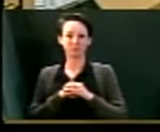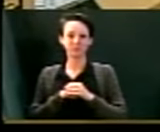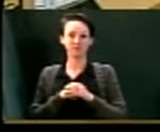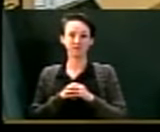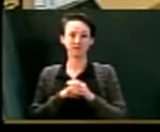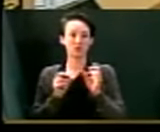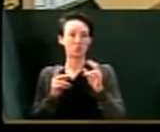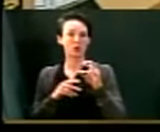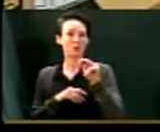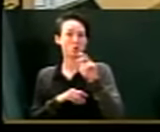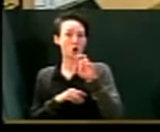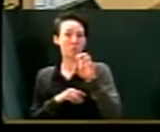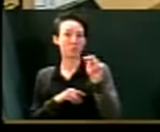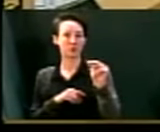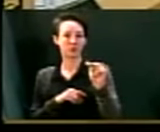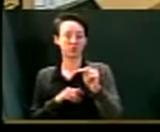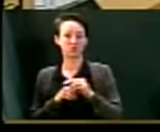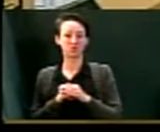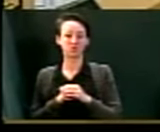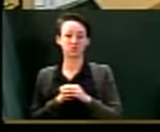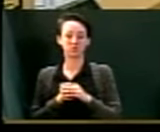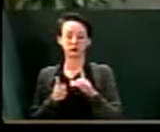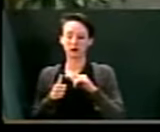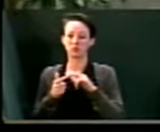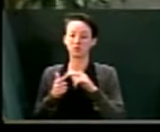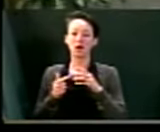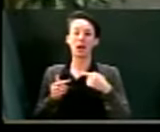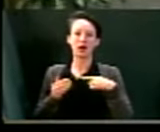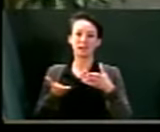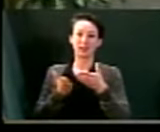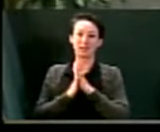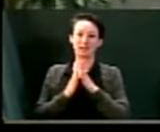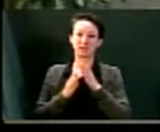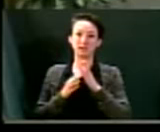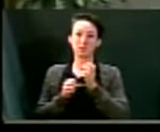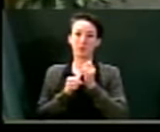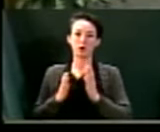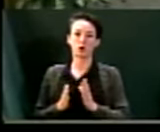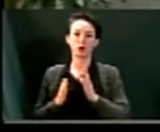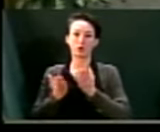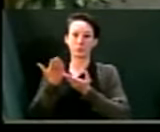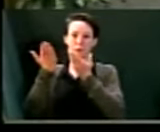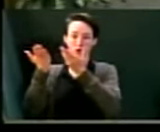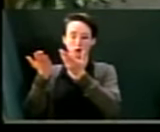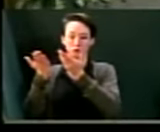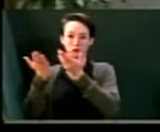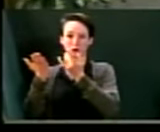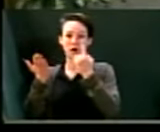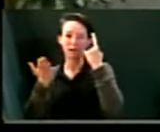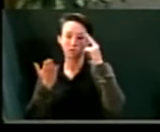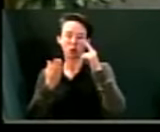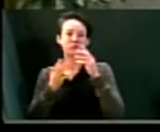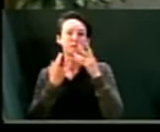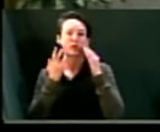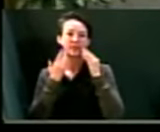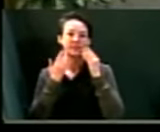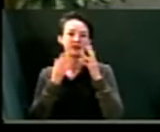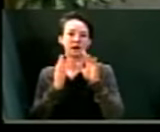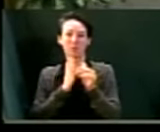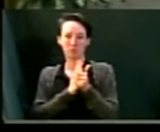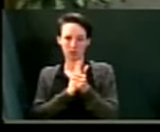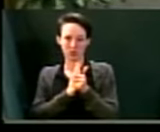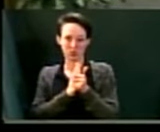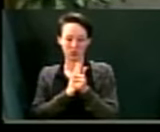Mr. Norman. And then I would ask the maker of the motion to for a friendly amendment to